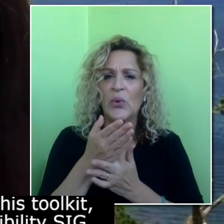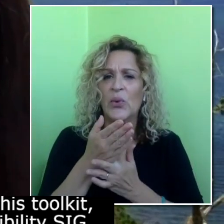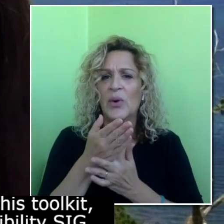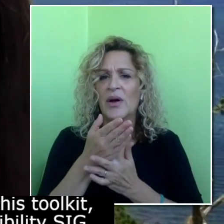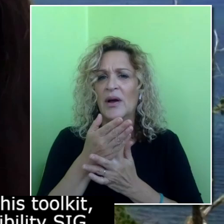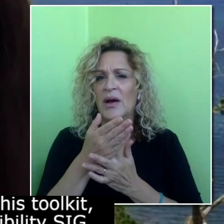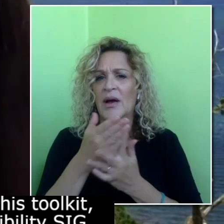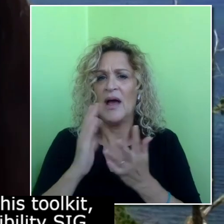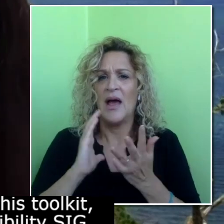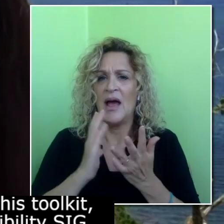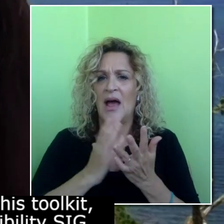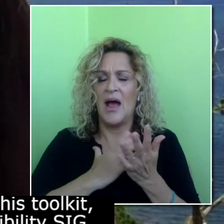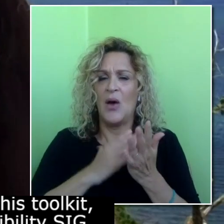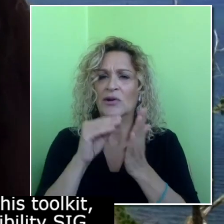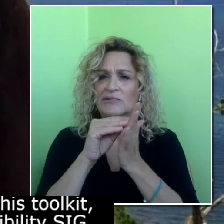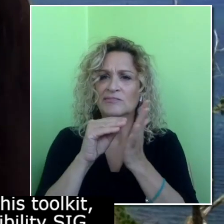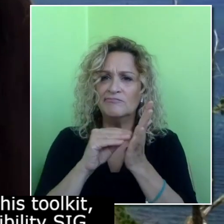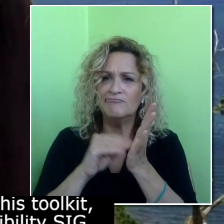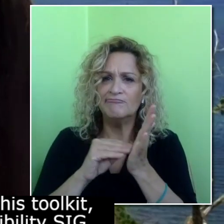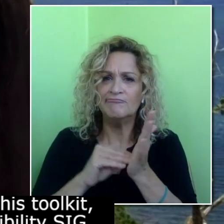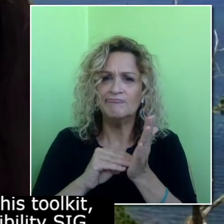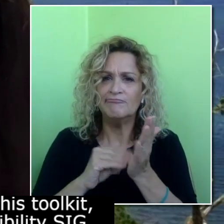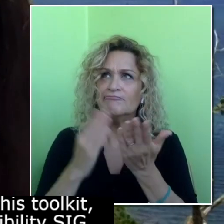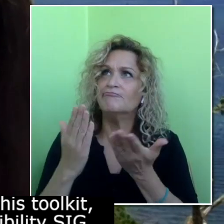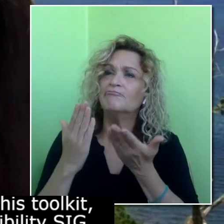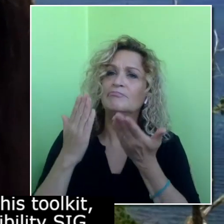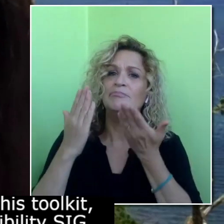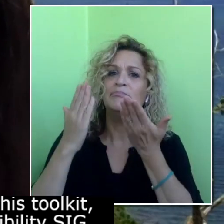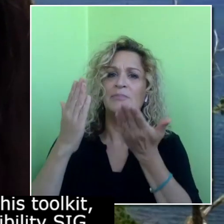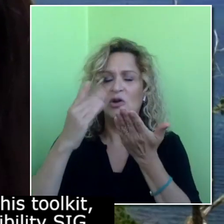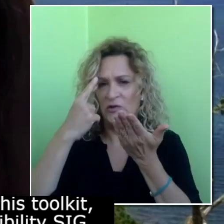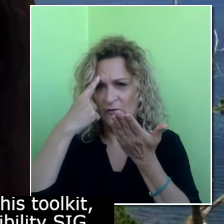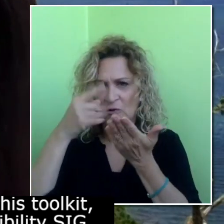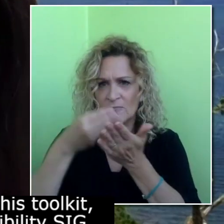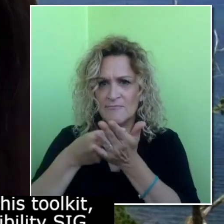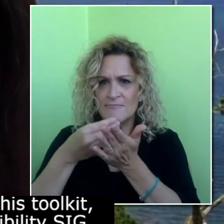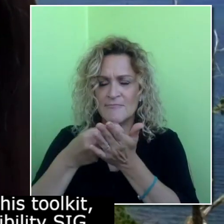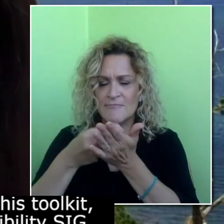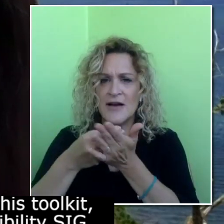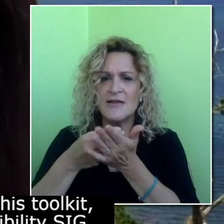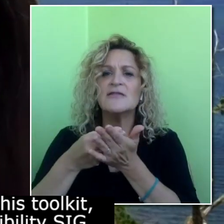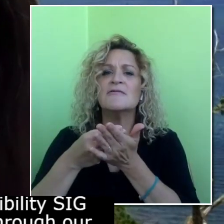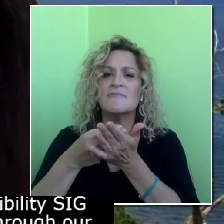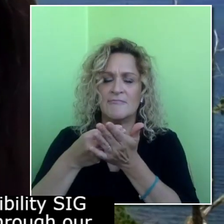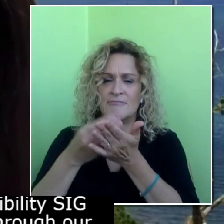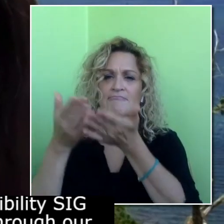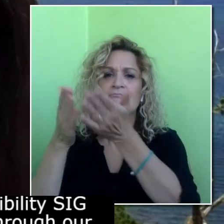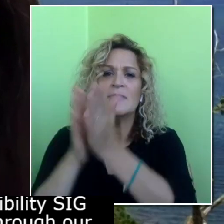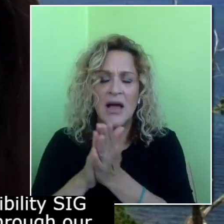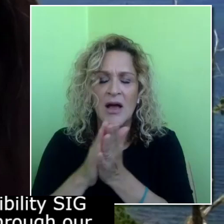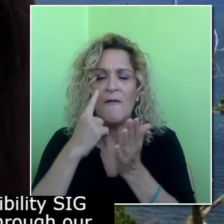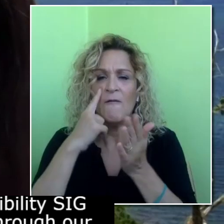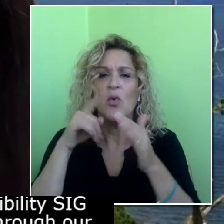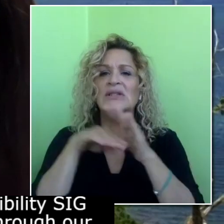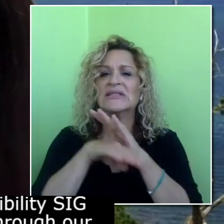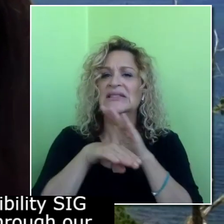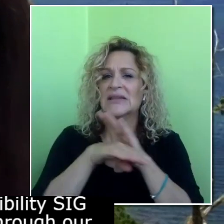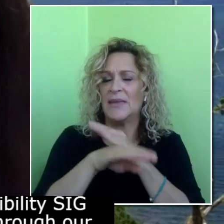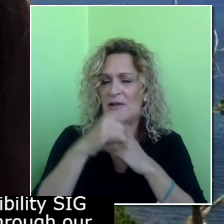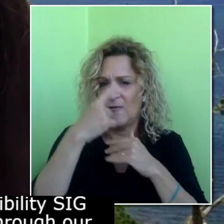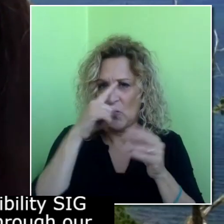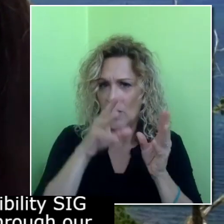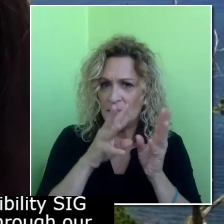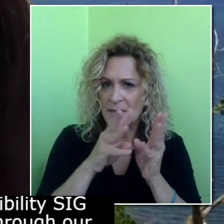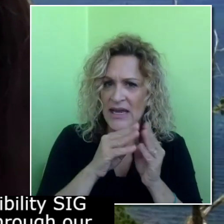grant proposal on accessible meetings, what we've been doing for accessibility meetings and how to